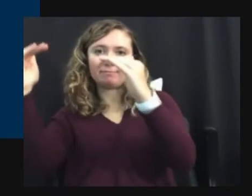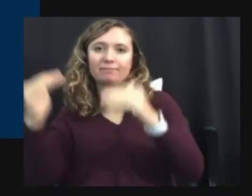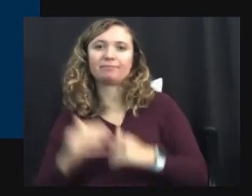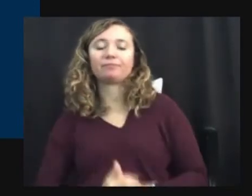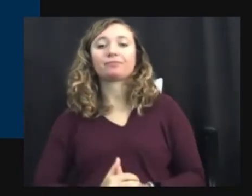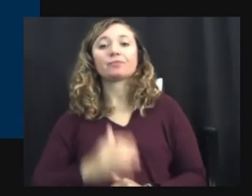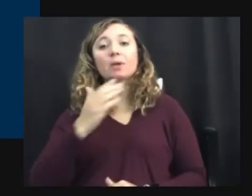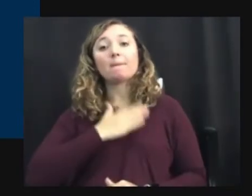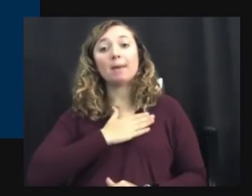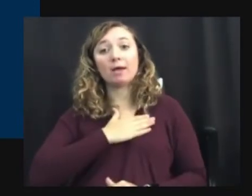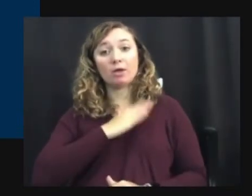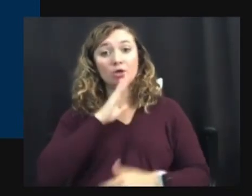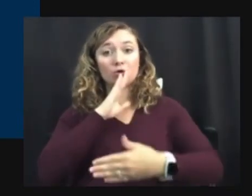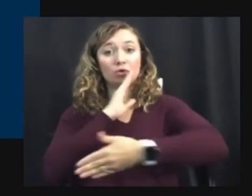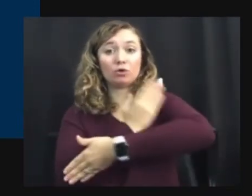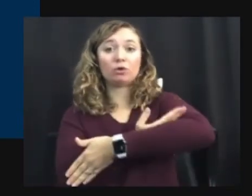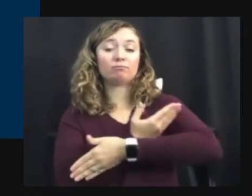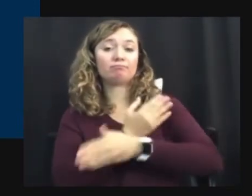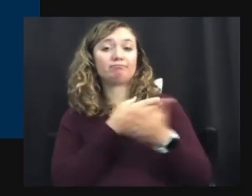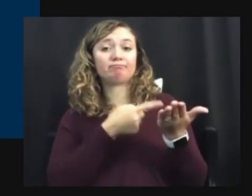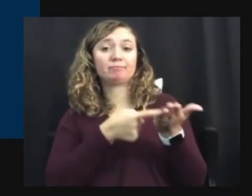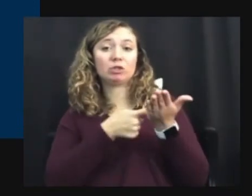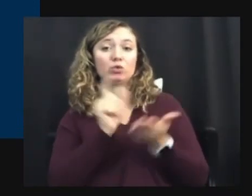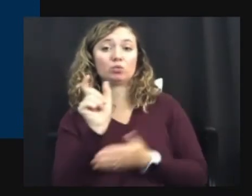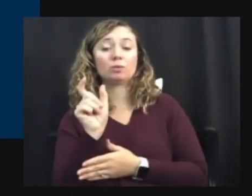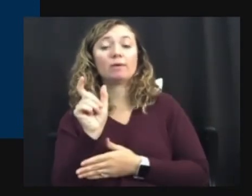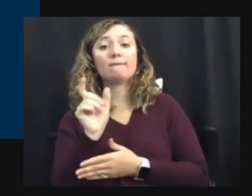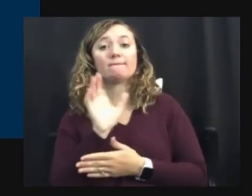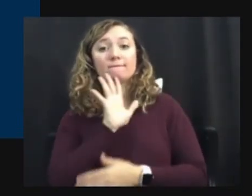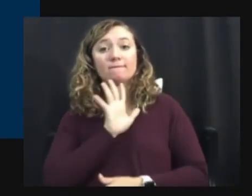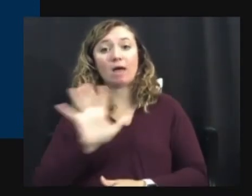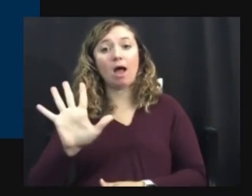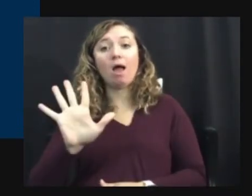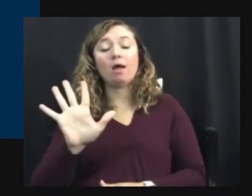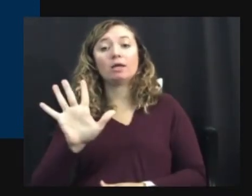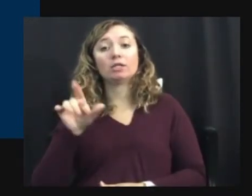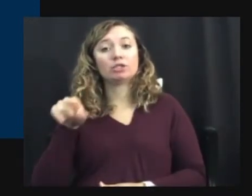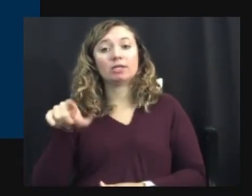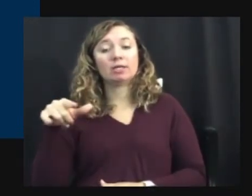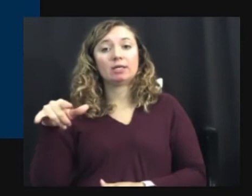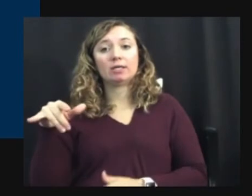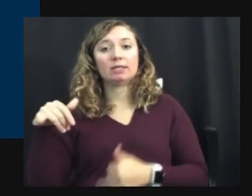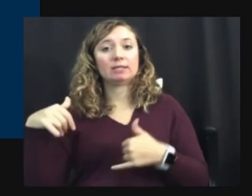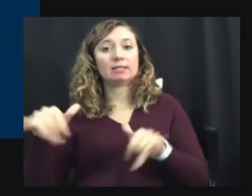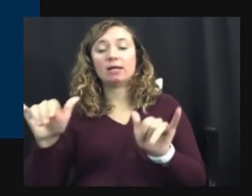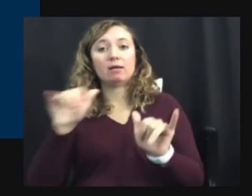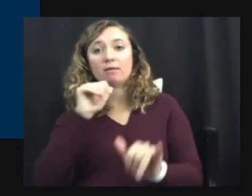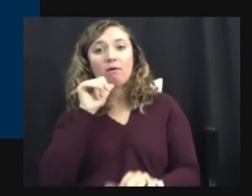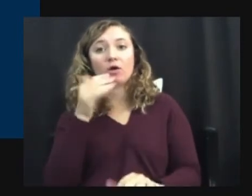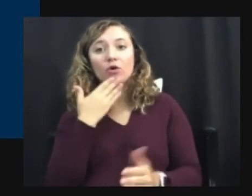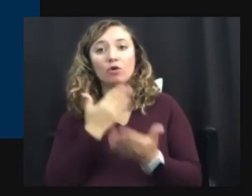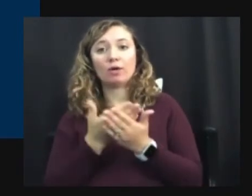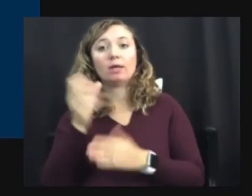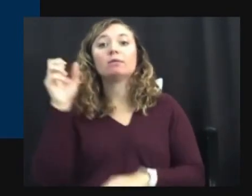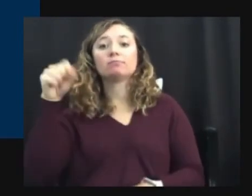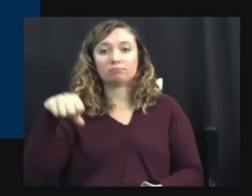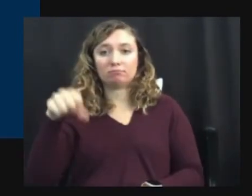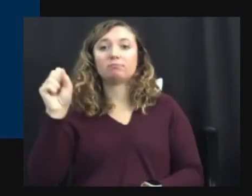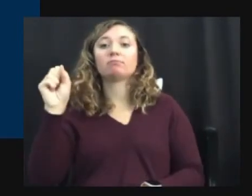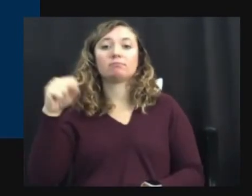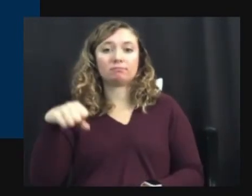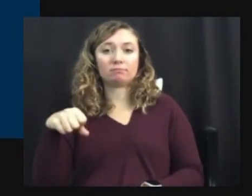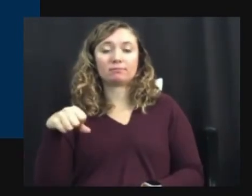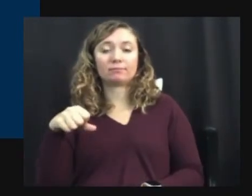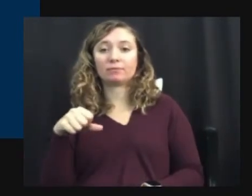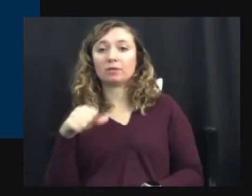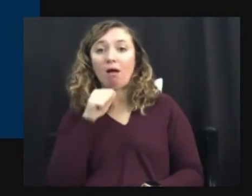daughter a little bit. She at 5 still is not good at nodding her head. Just doesn't have the